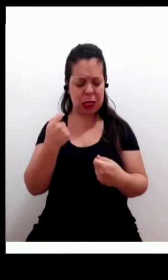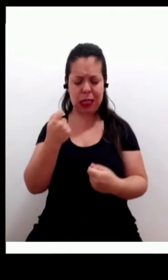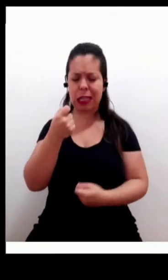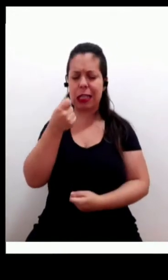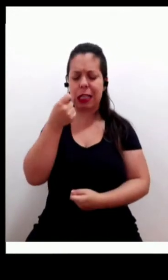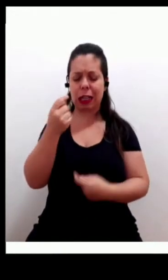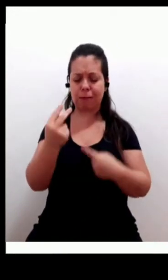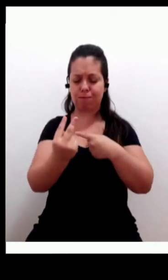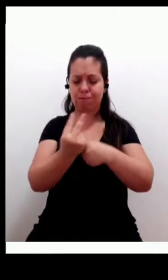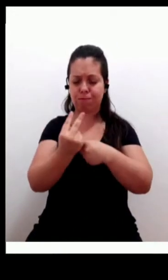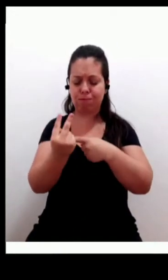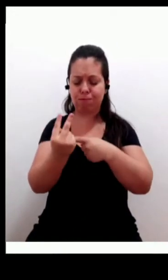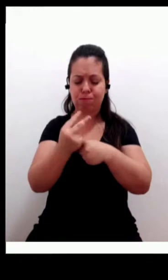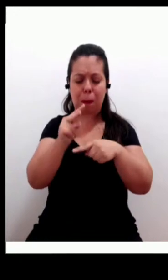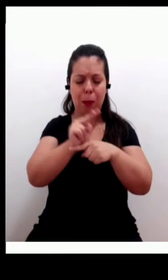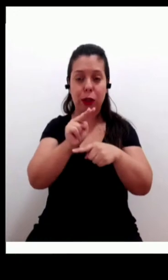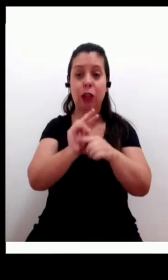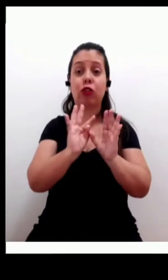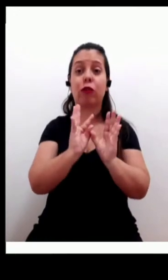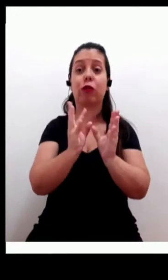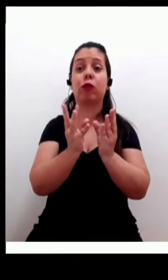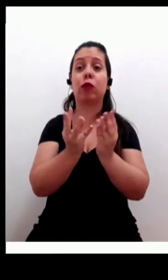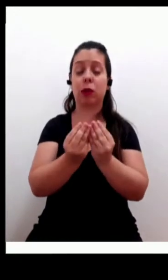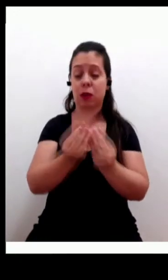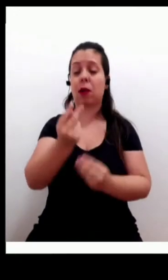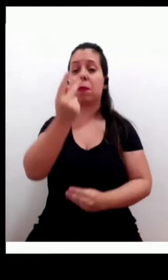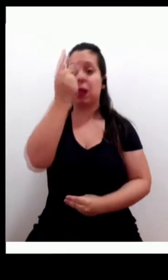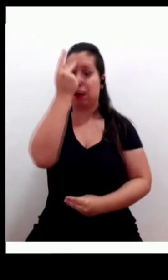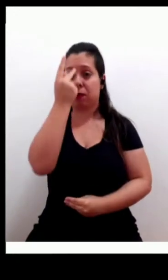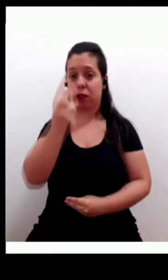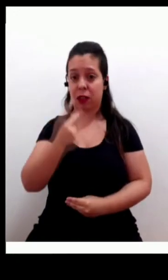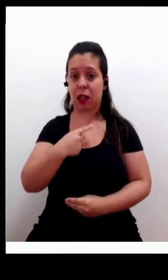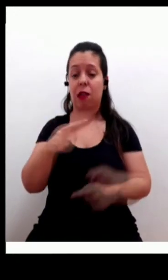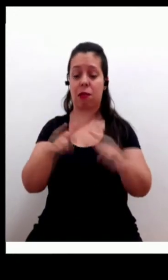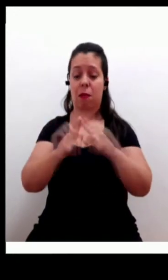family, yourself, and your home.